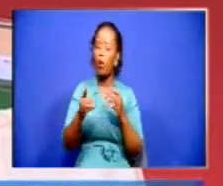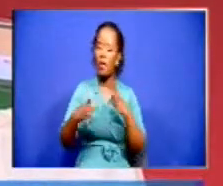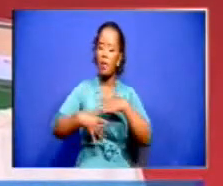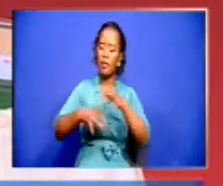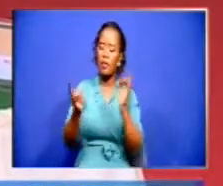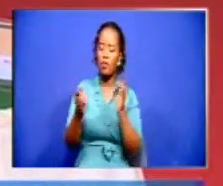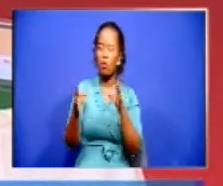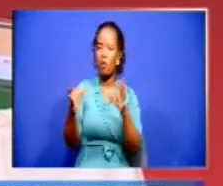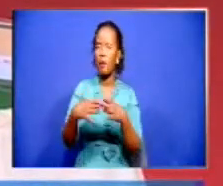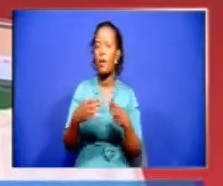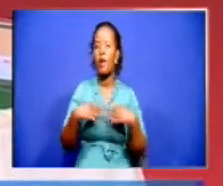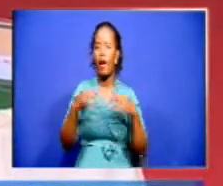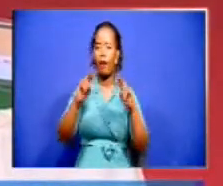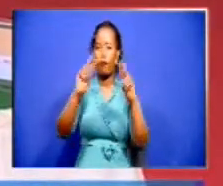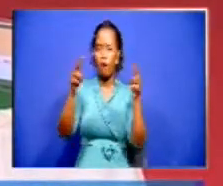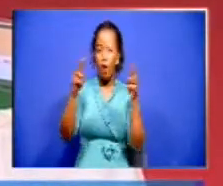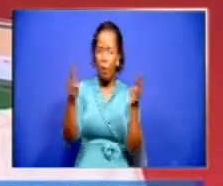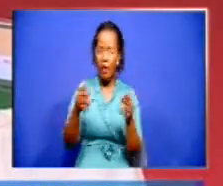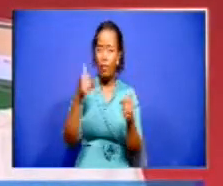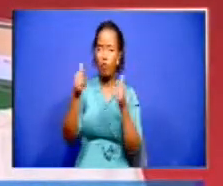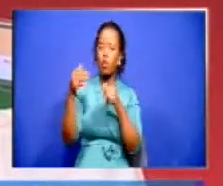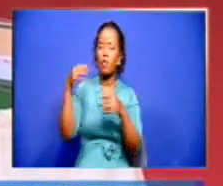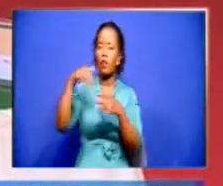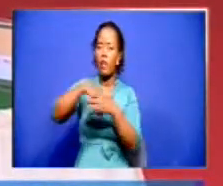The outcome of the matter will